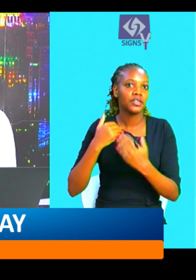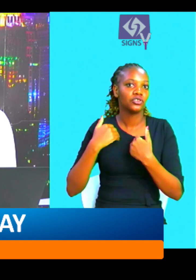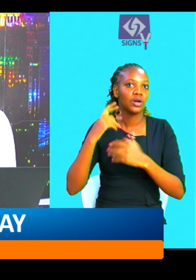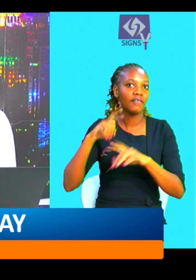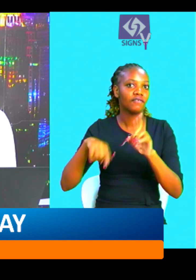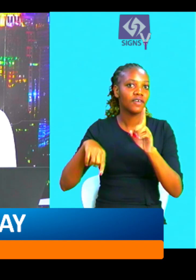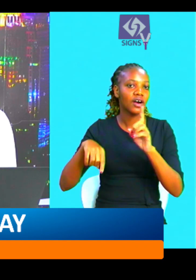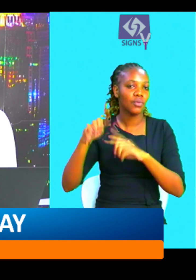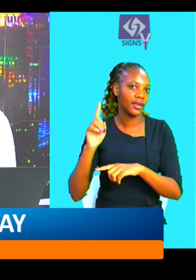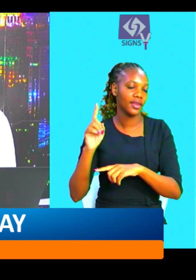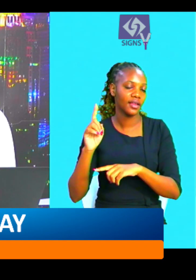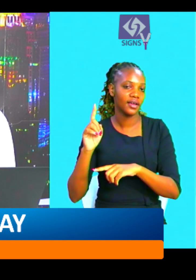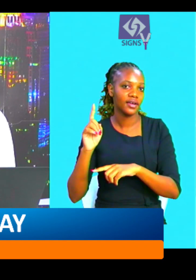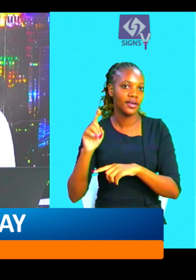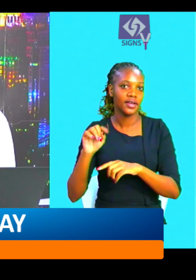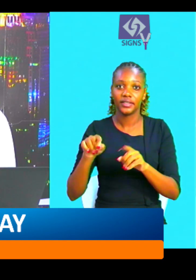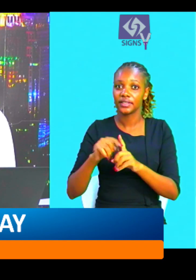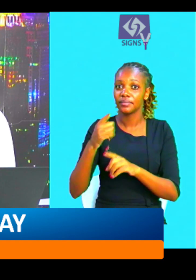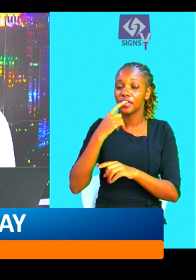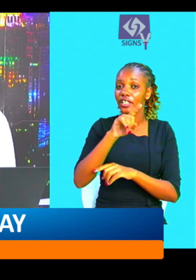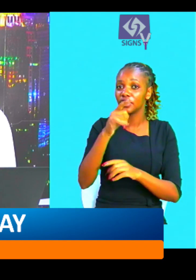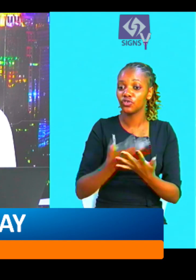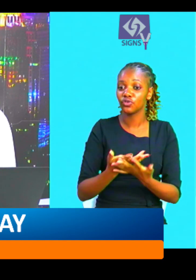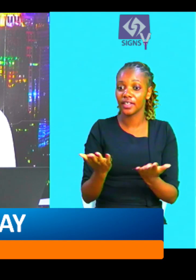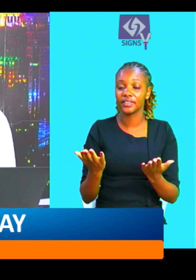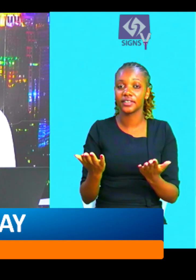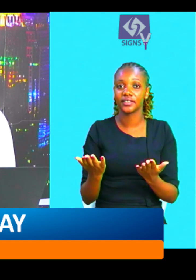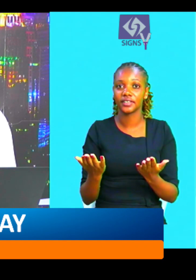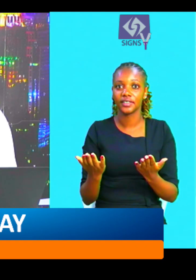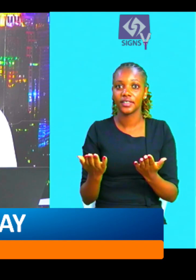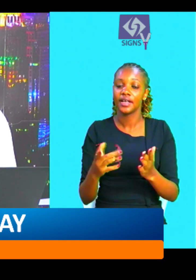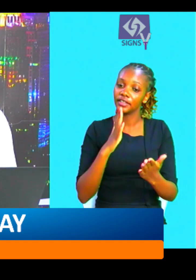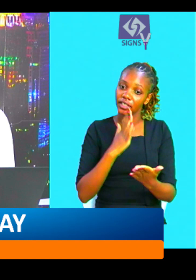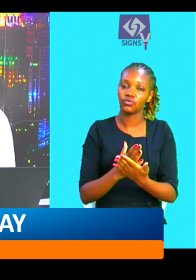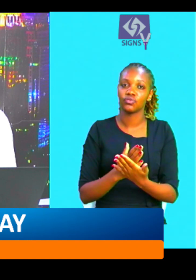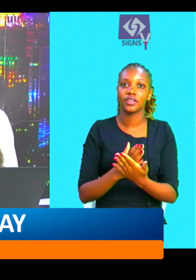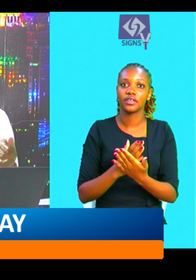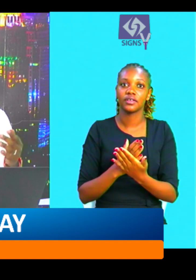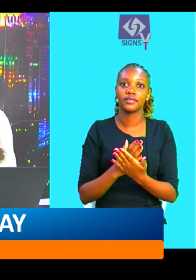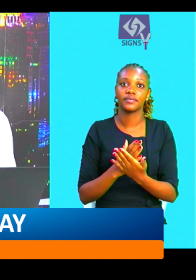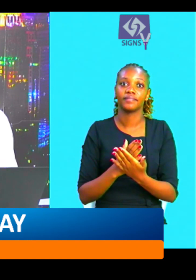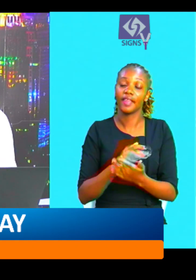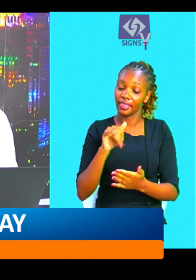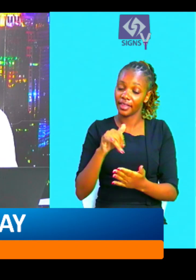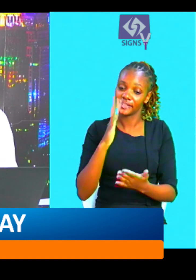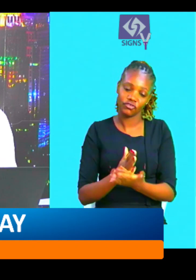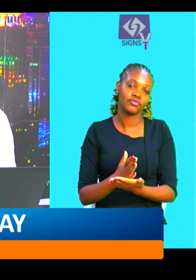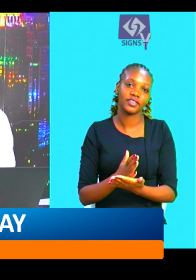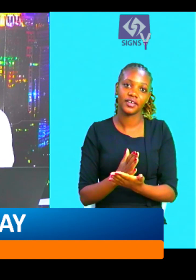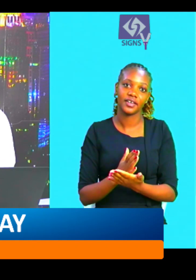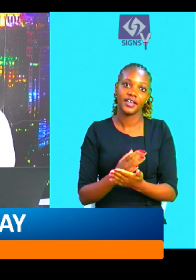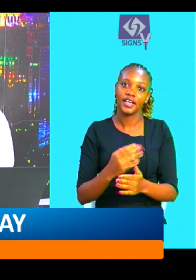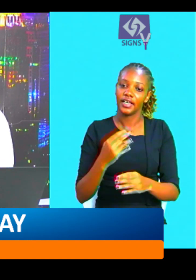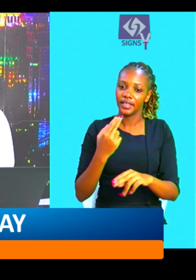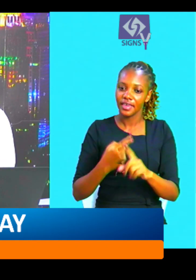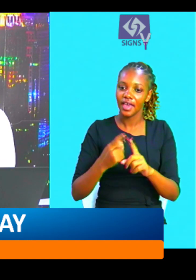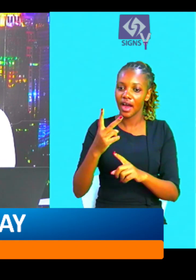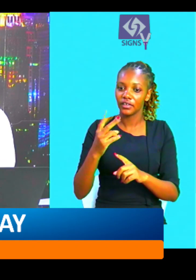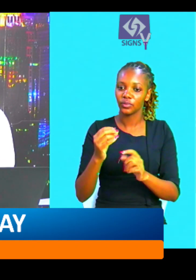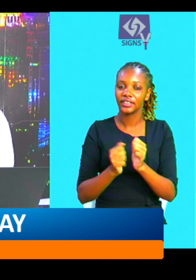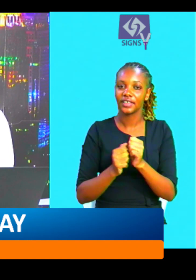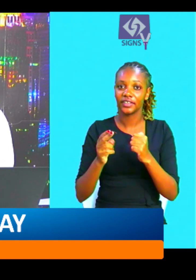is it UDA? UDA. Yes, it gives UDA. it gives birth. It gives birth to UDA. Yes.